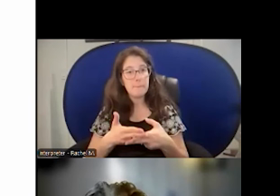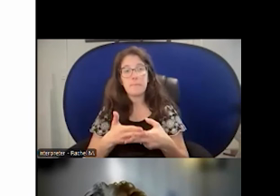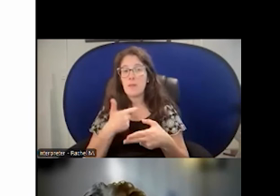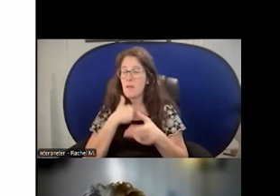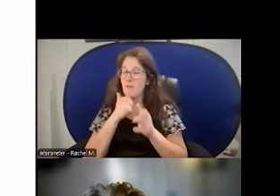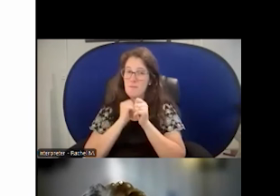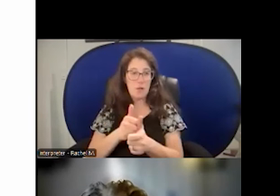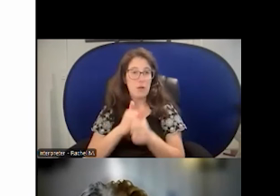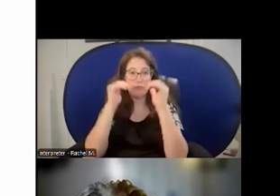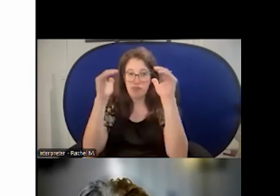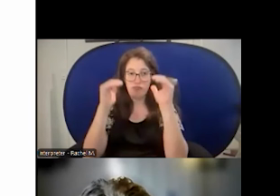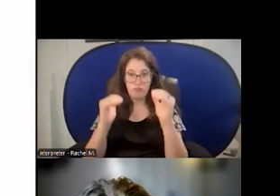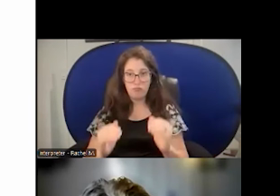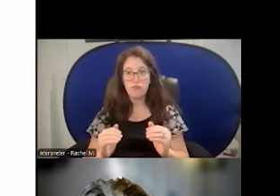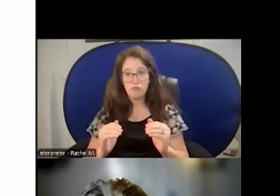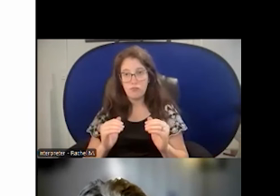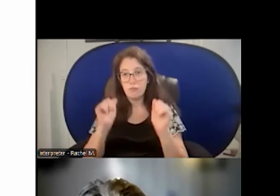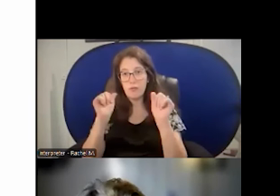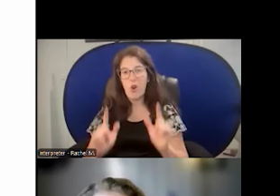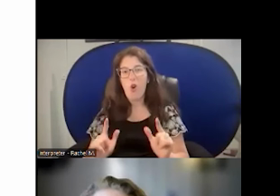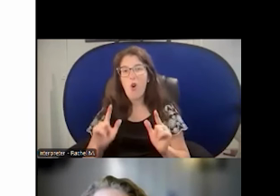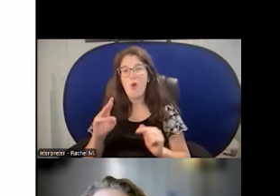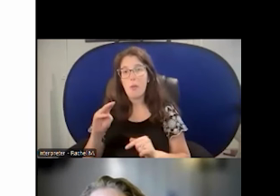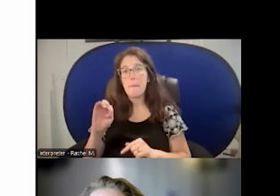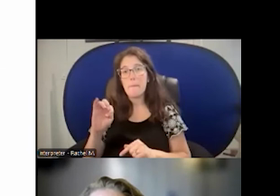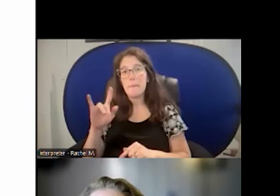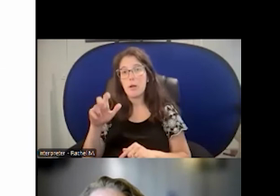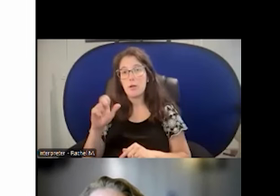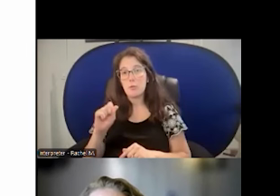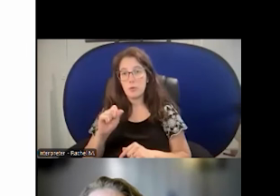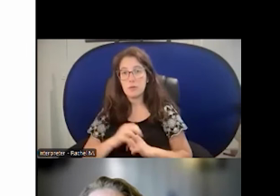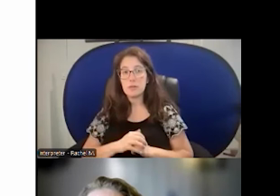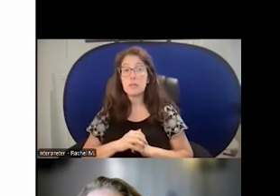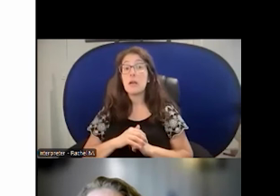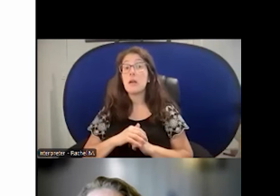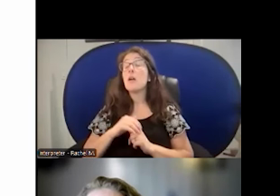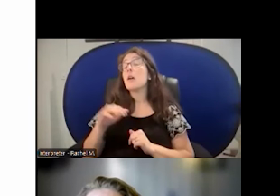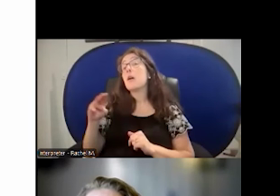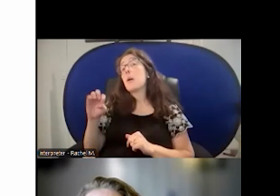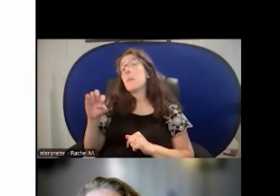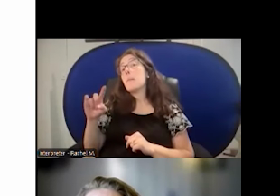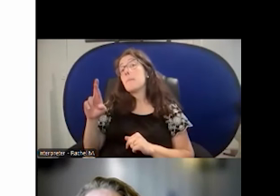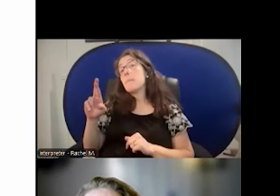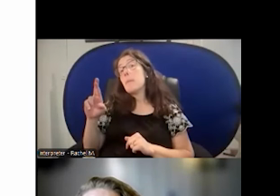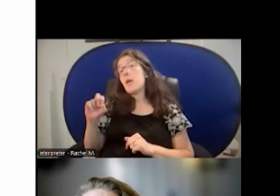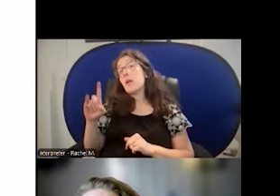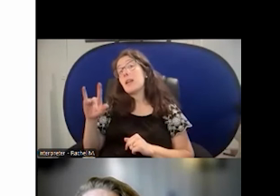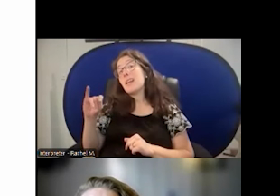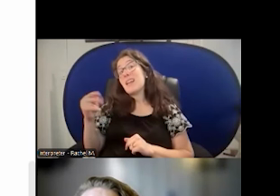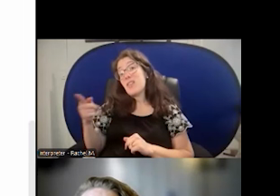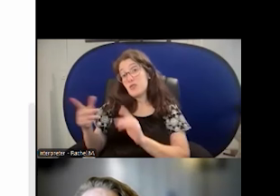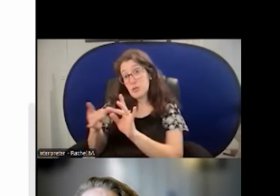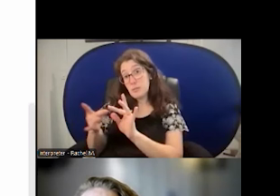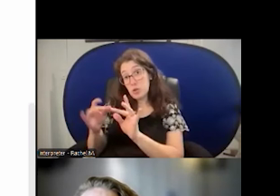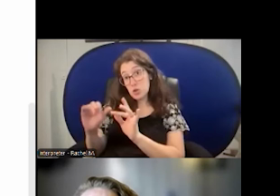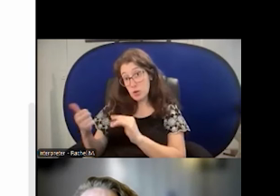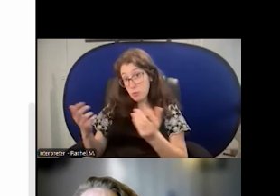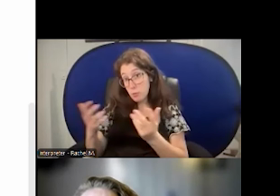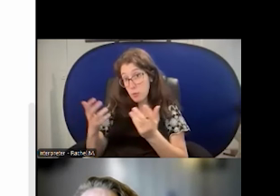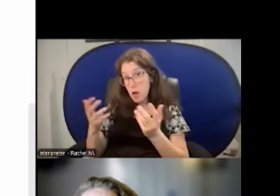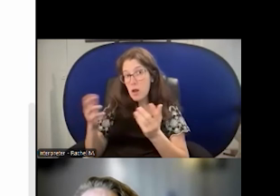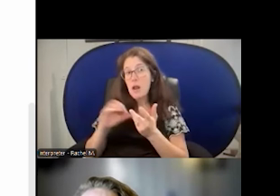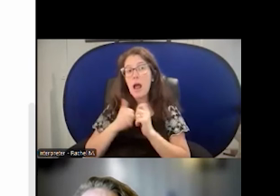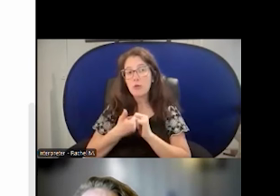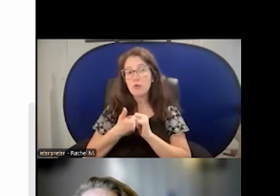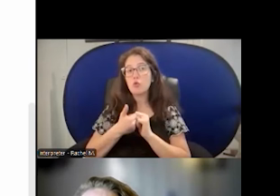throughout. So, another thing that Meredith mentioned was navigation within the course. So this is